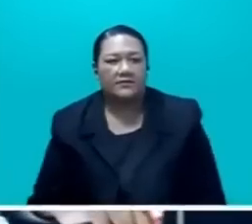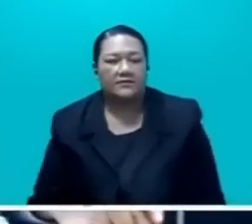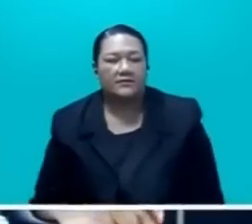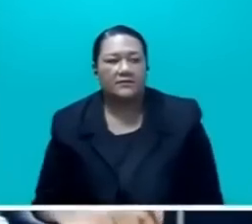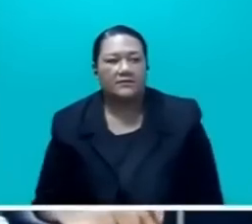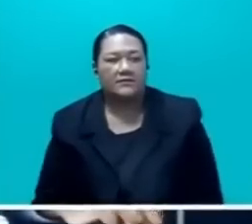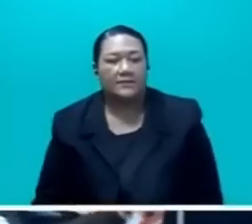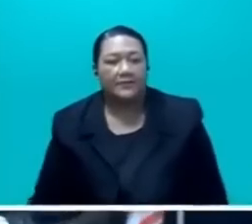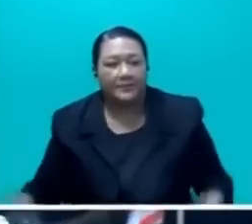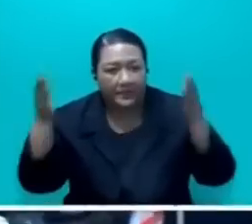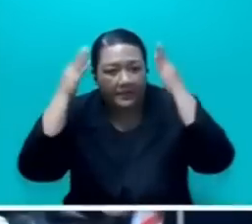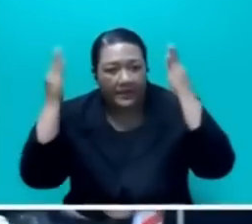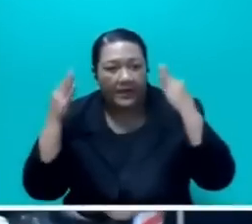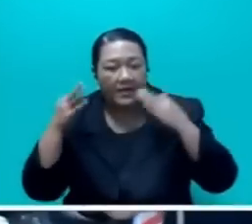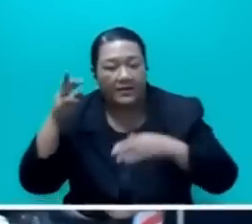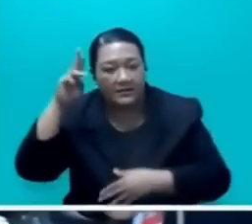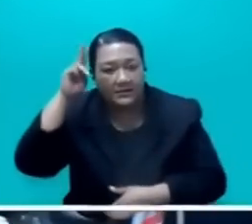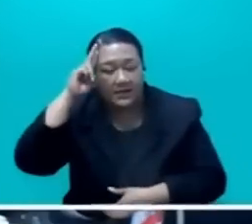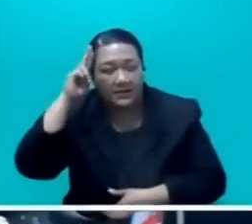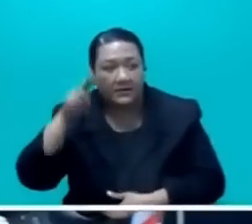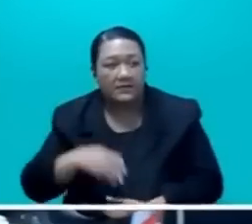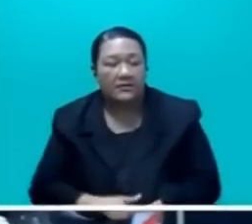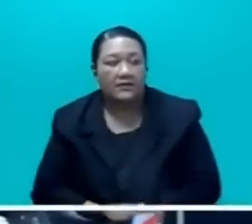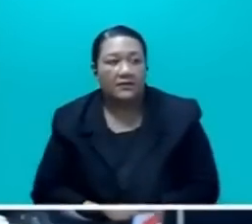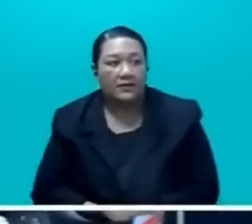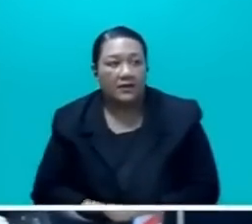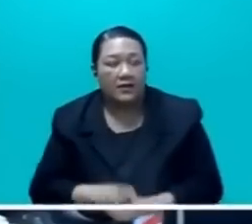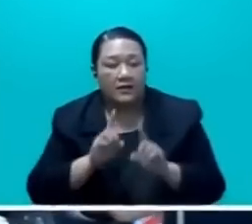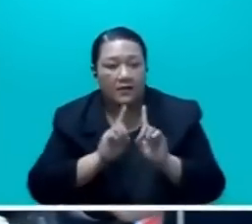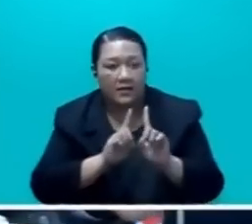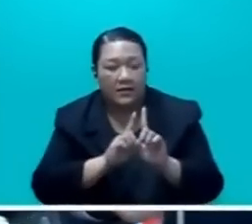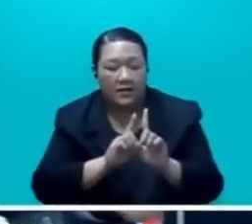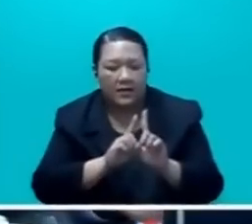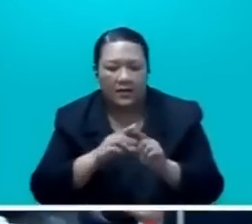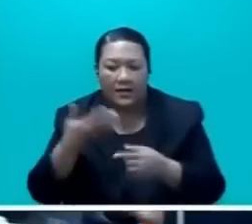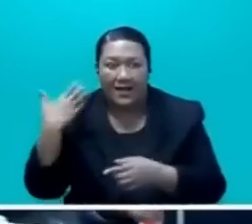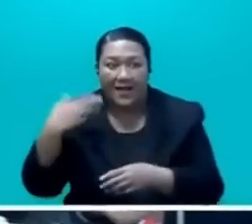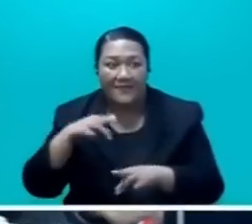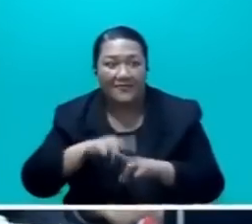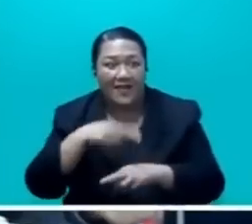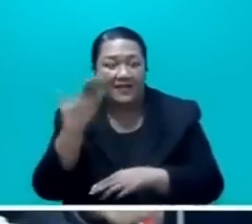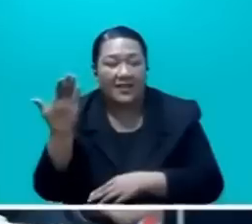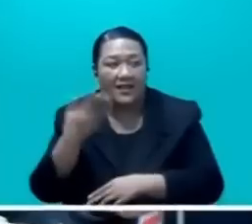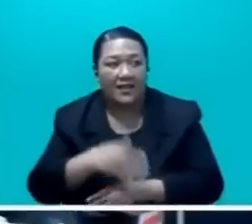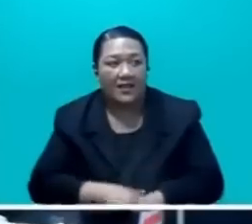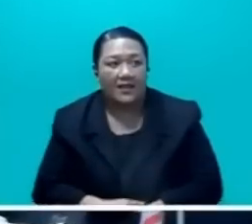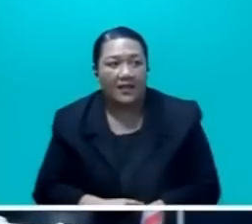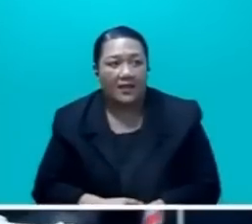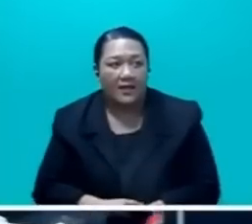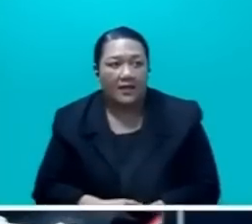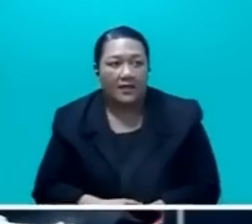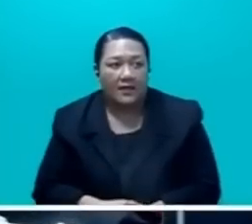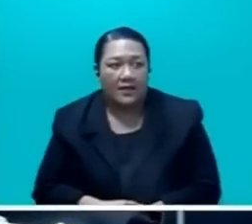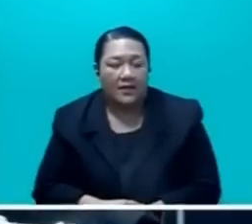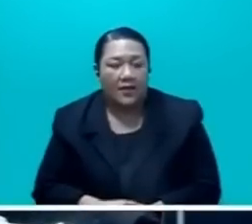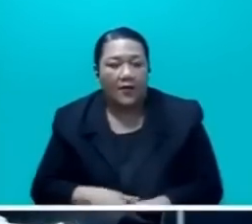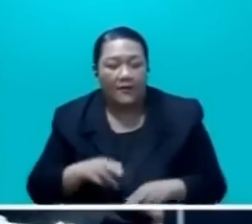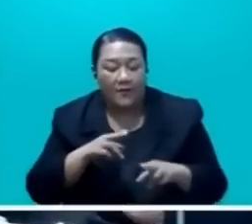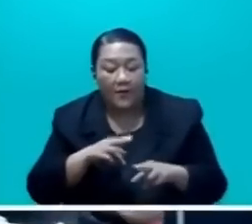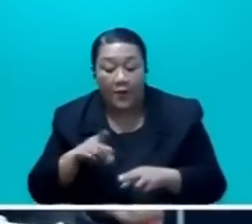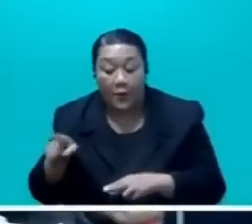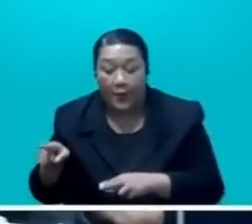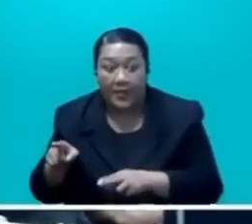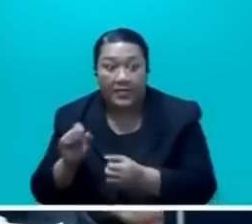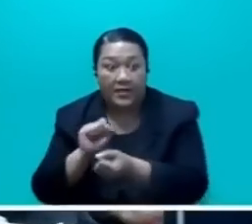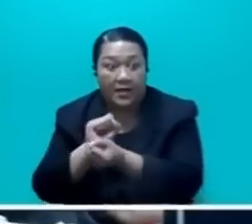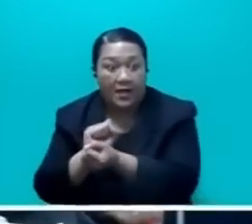Mr. Speaker, sir, during my official visit to the Fiji Correctional Service last Friday, 10th February, I impressed upon the management staff of Fiji Correctional Service